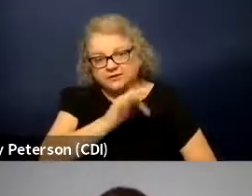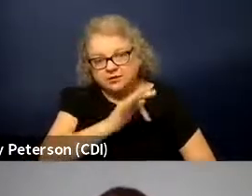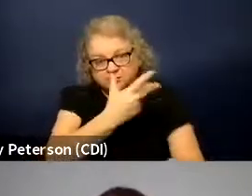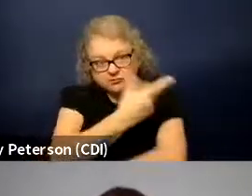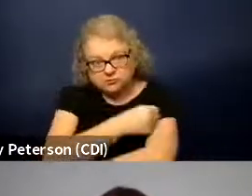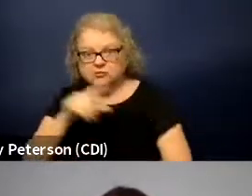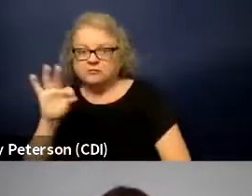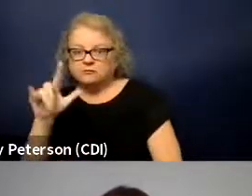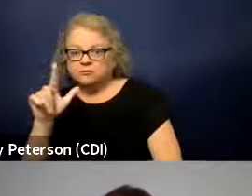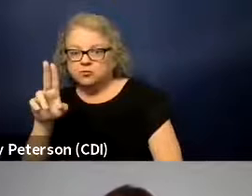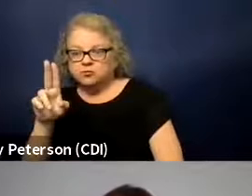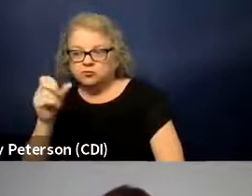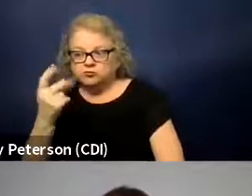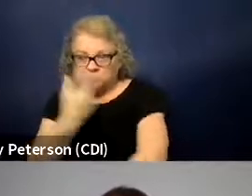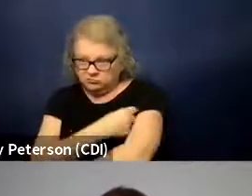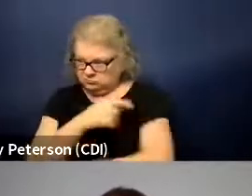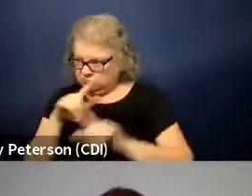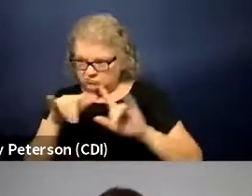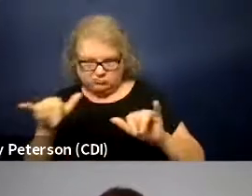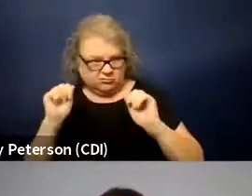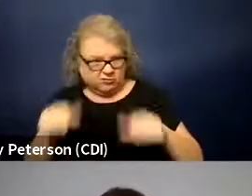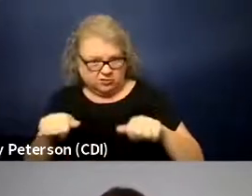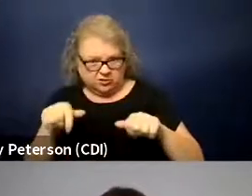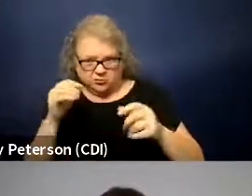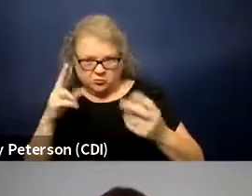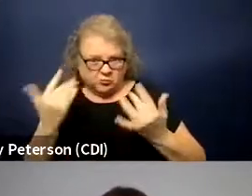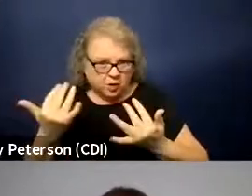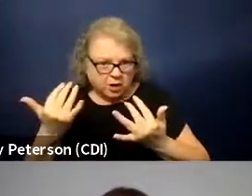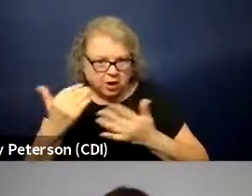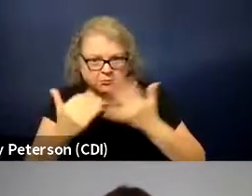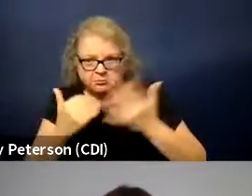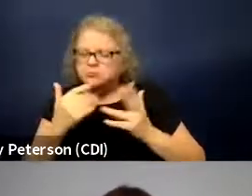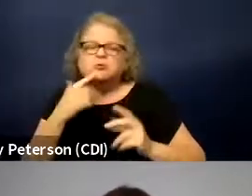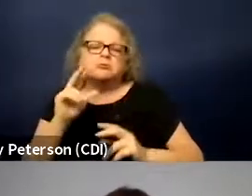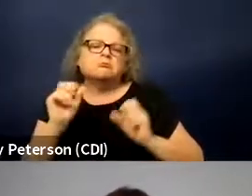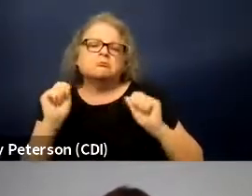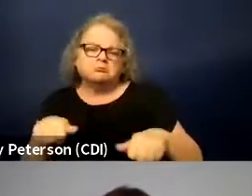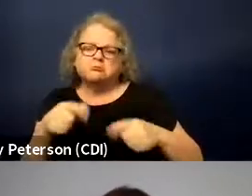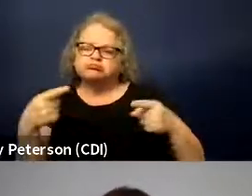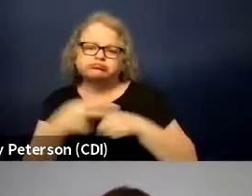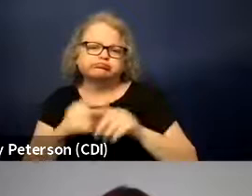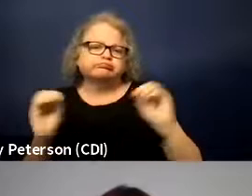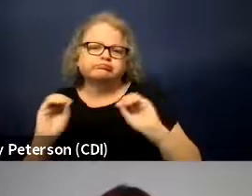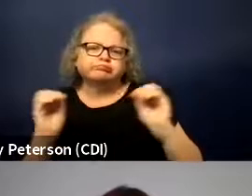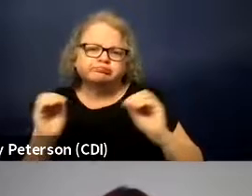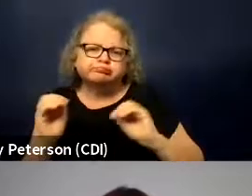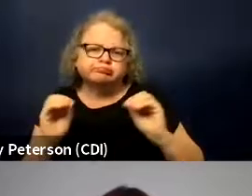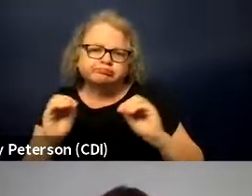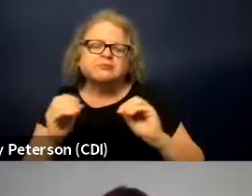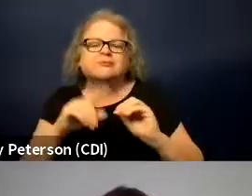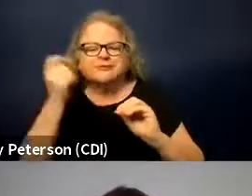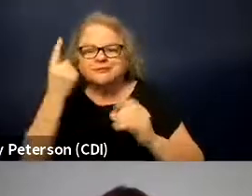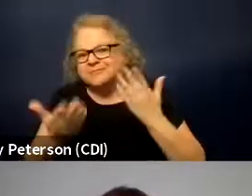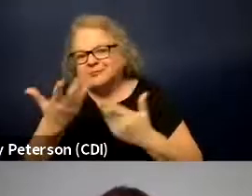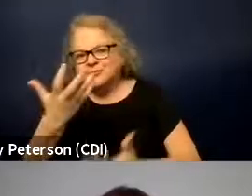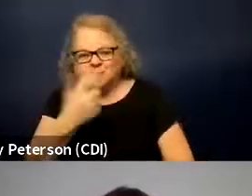to get one shot in one arm and the other shot in the other arm, but you can get them at the same time. It's really important